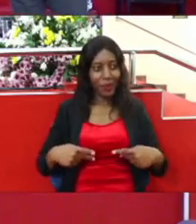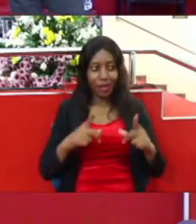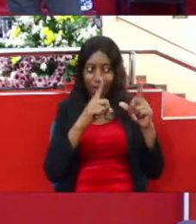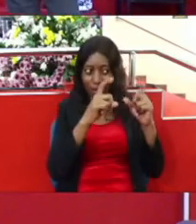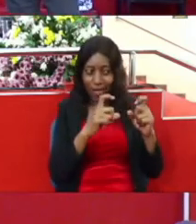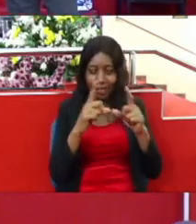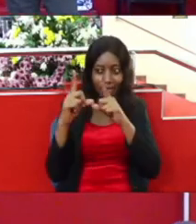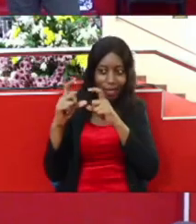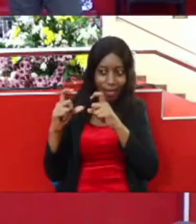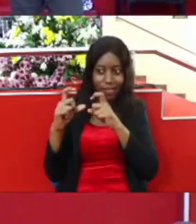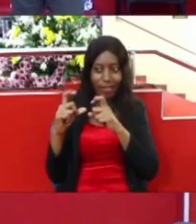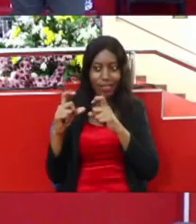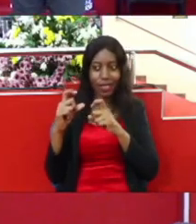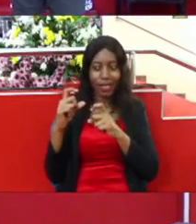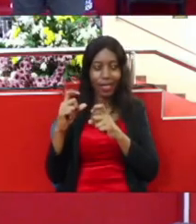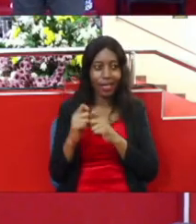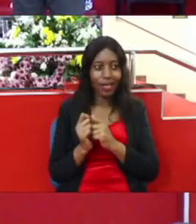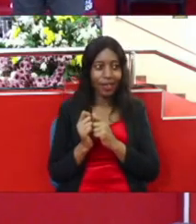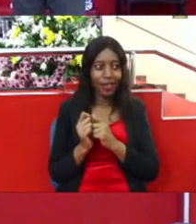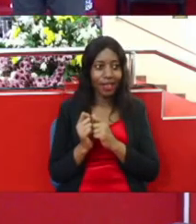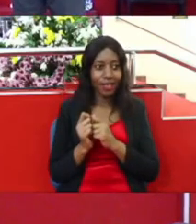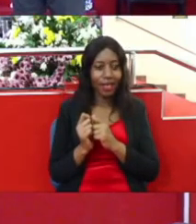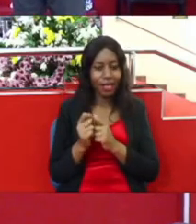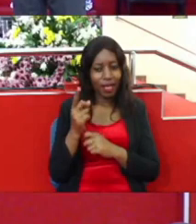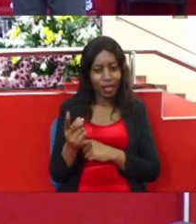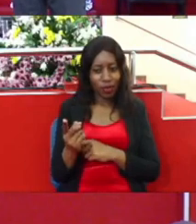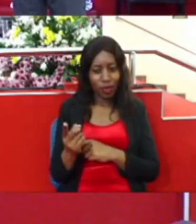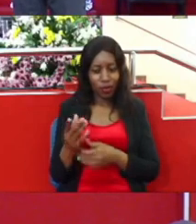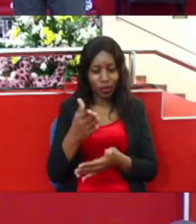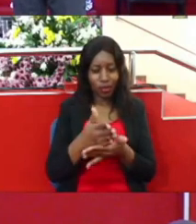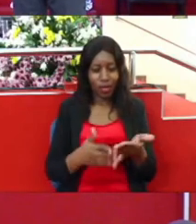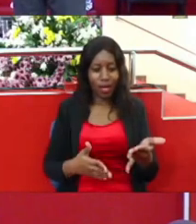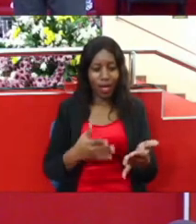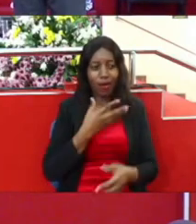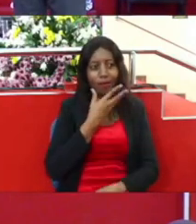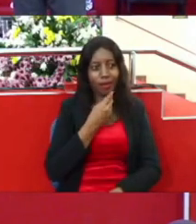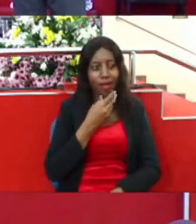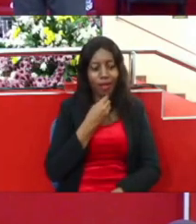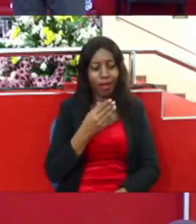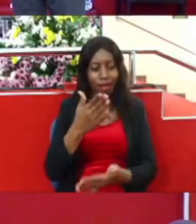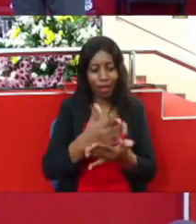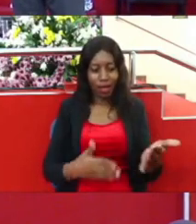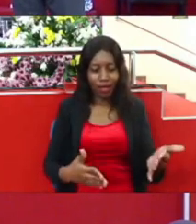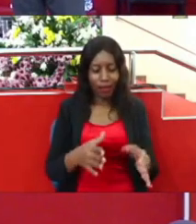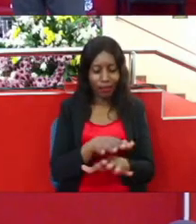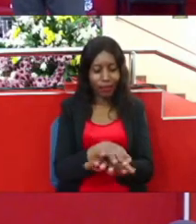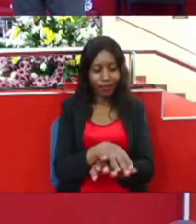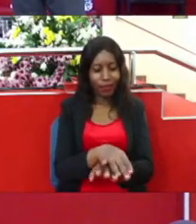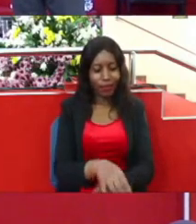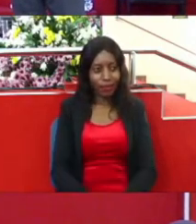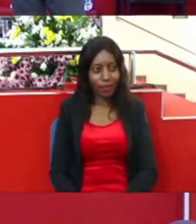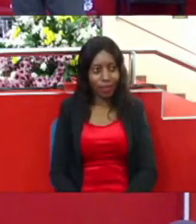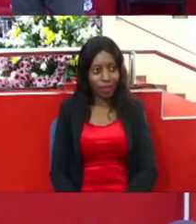image. Kama wangepiga hiyo picha, that was half man, ambaye ilikuwa ni nusu binadamu, half fish, nusu samaki. The god